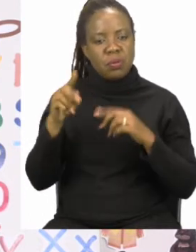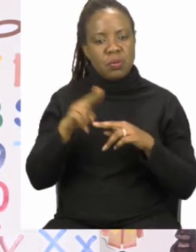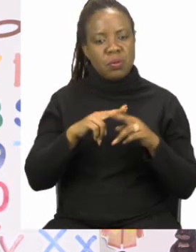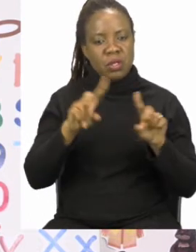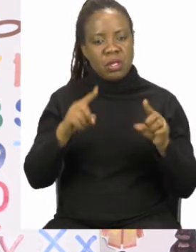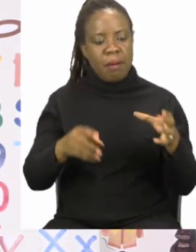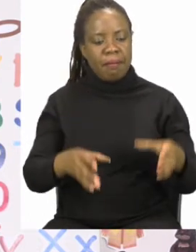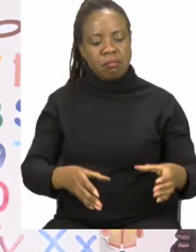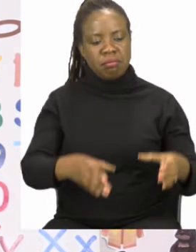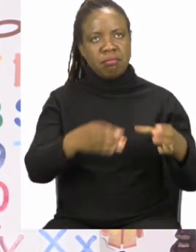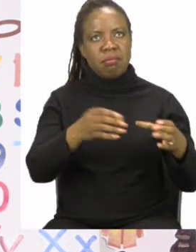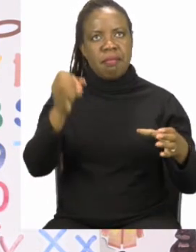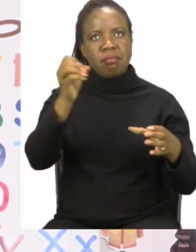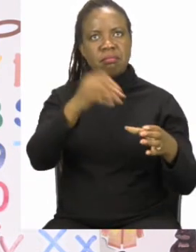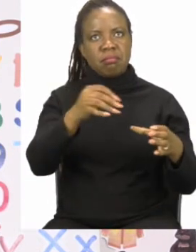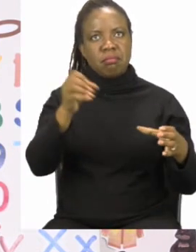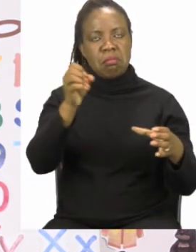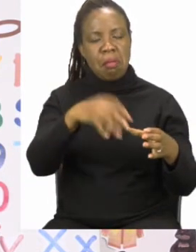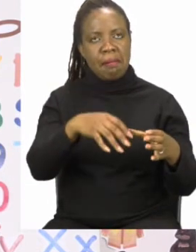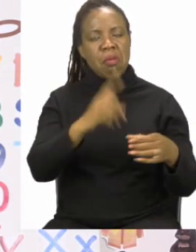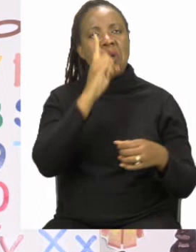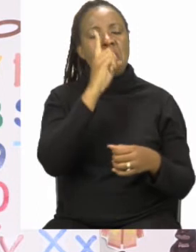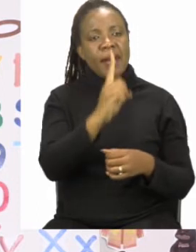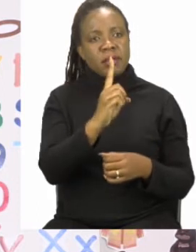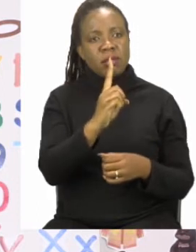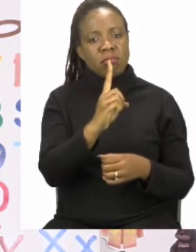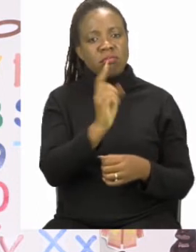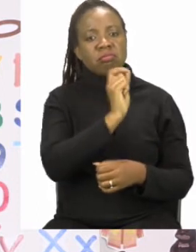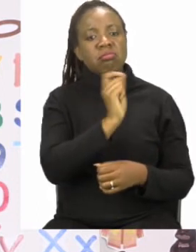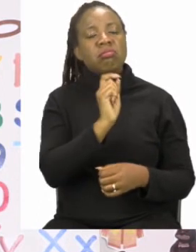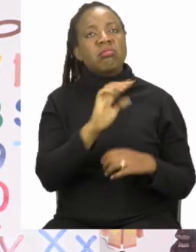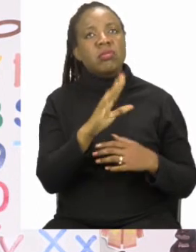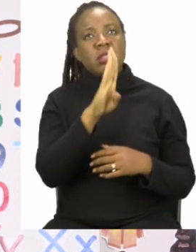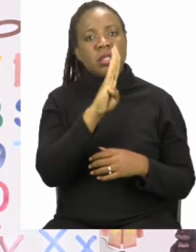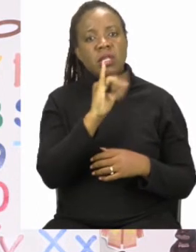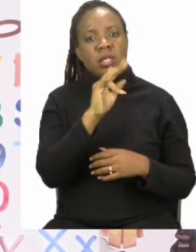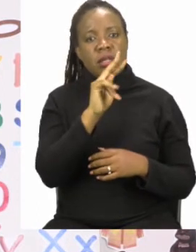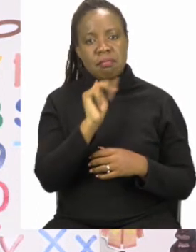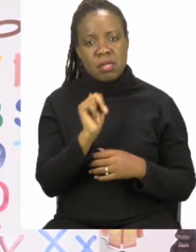if I have many of them, the word bin will change to,